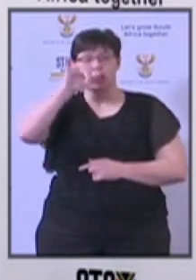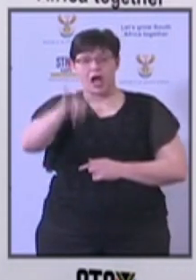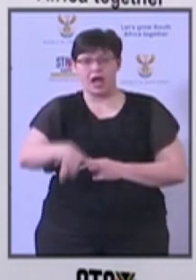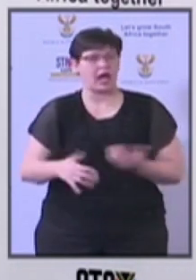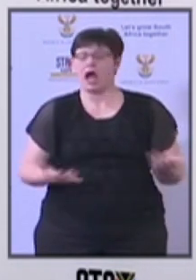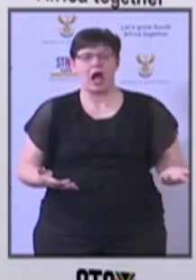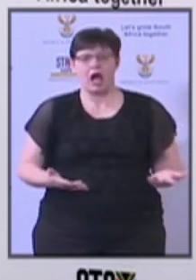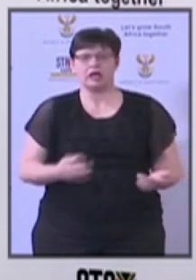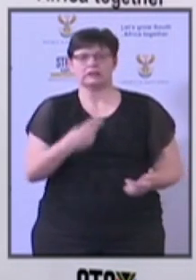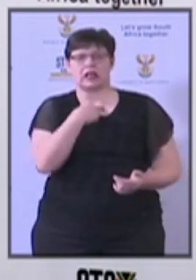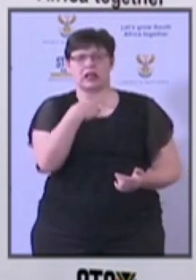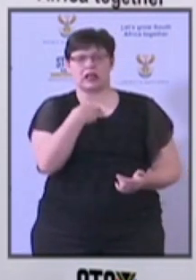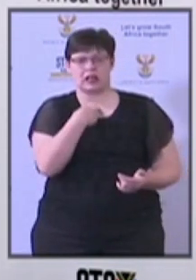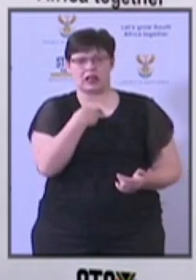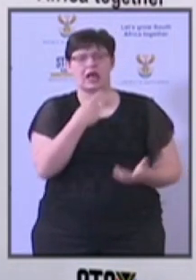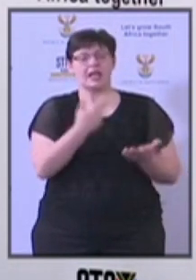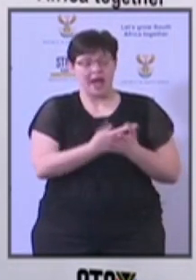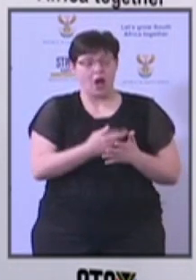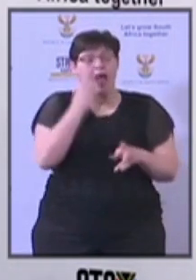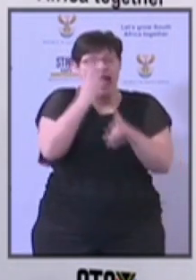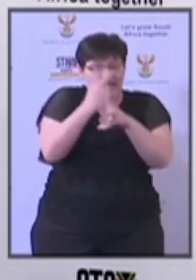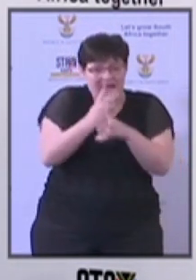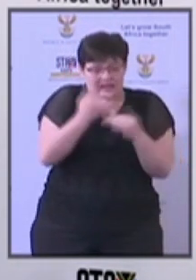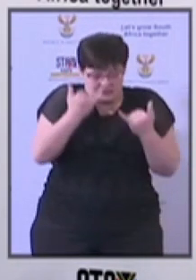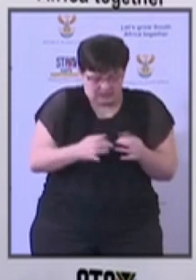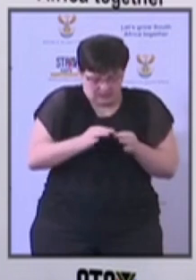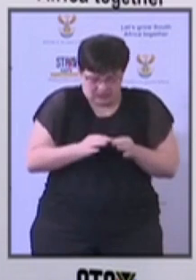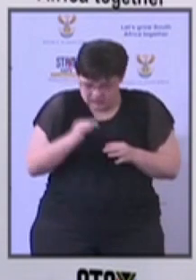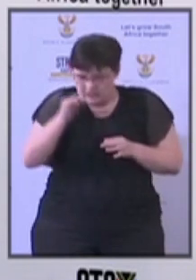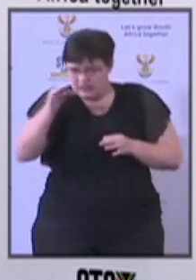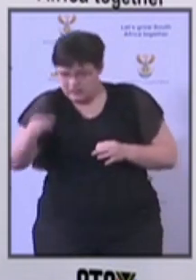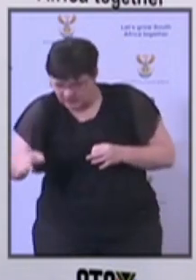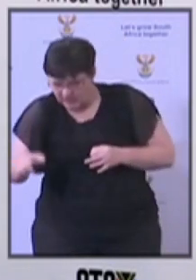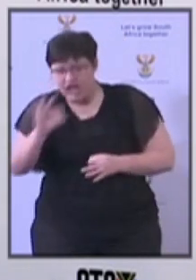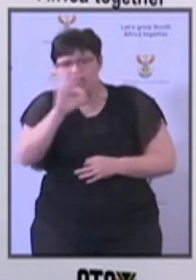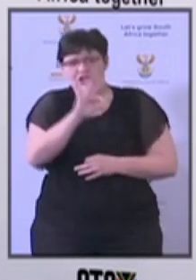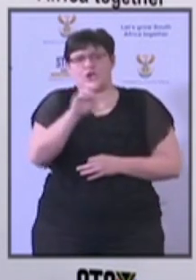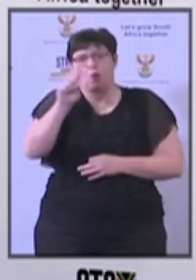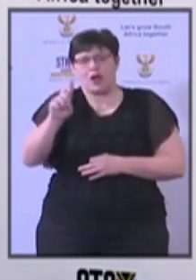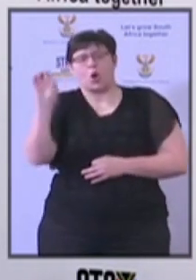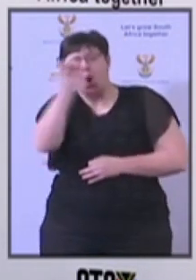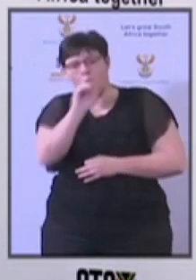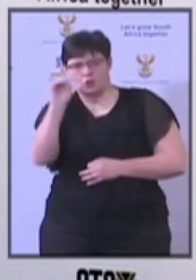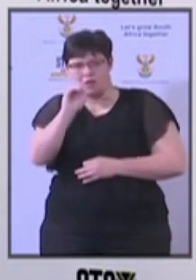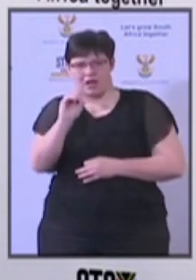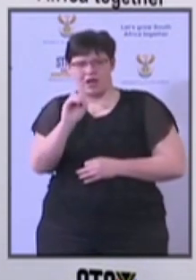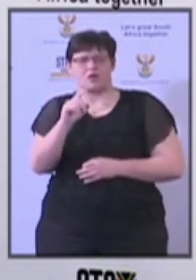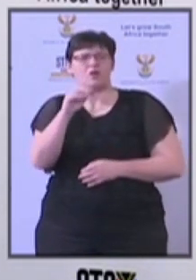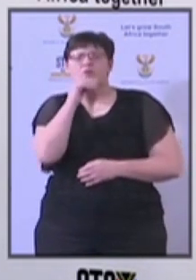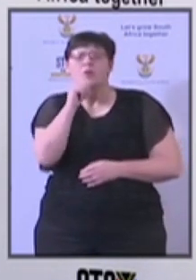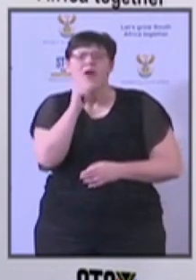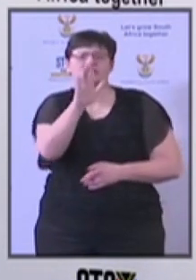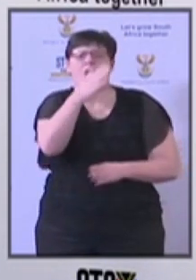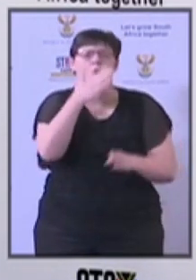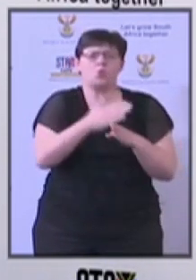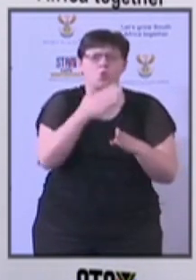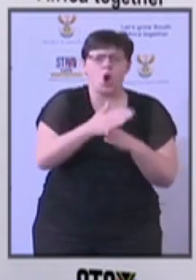the 31st of October, and we are still inside that period. So whether it's a work permit or